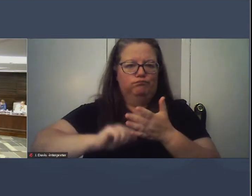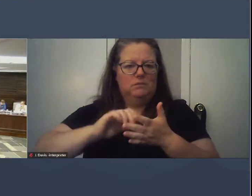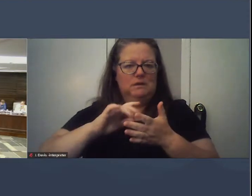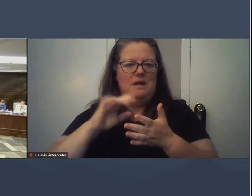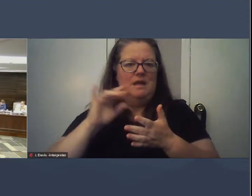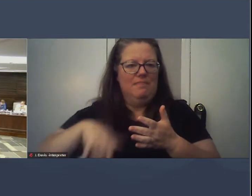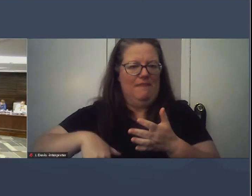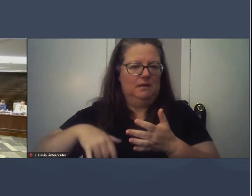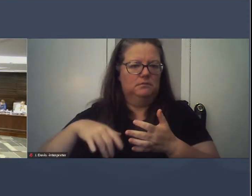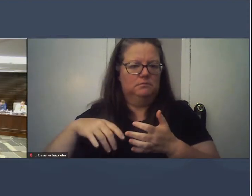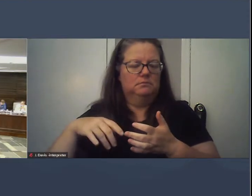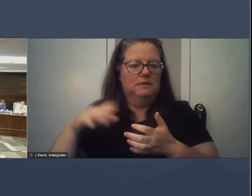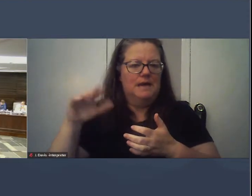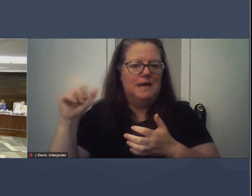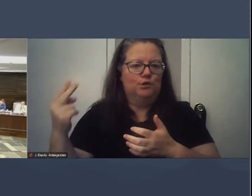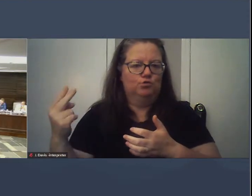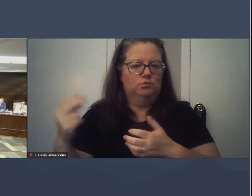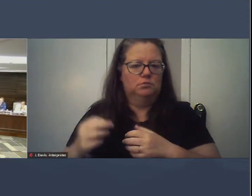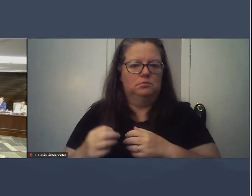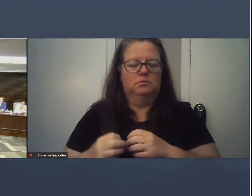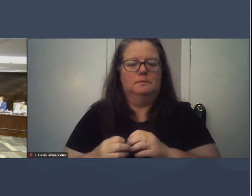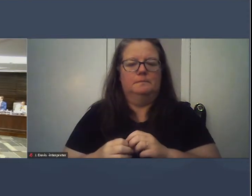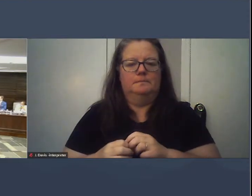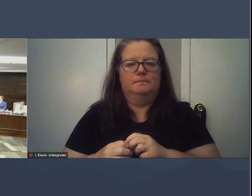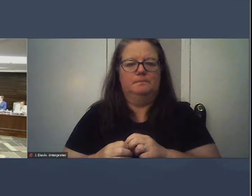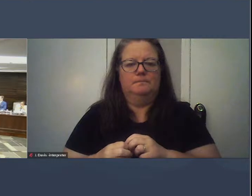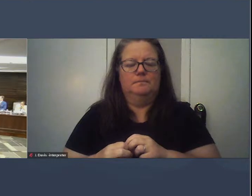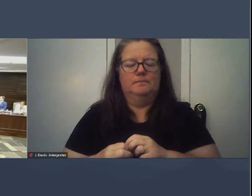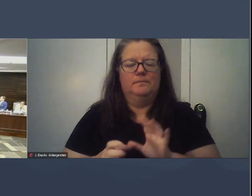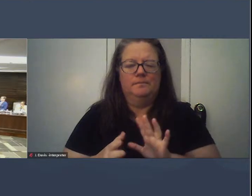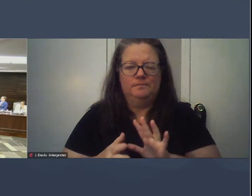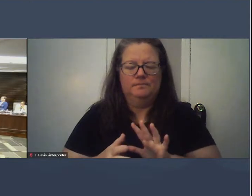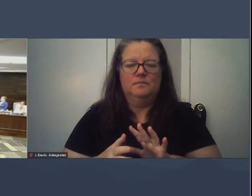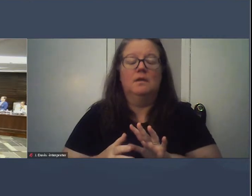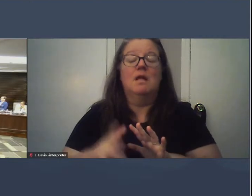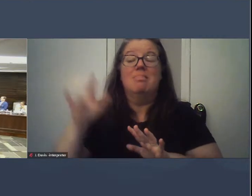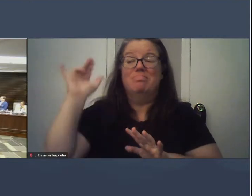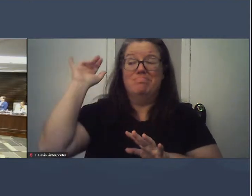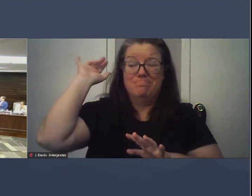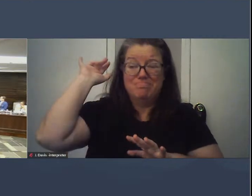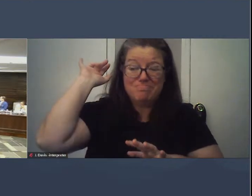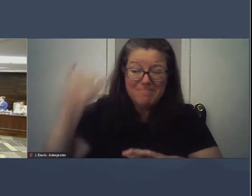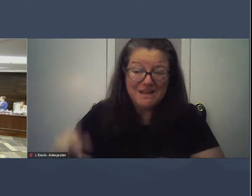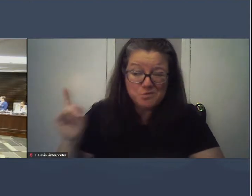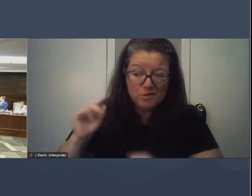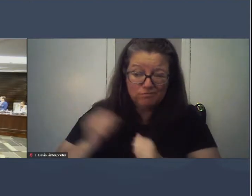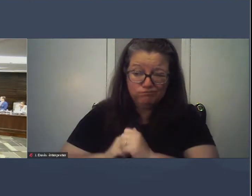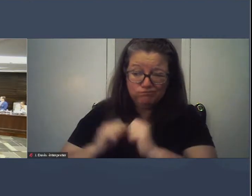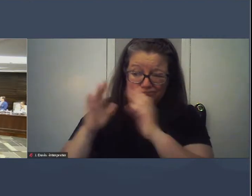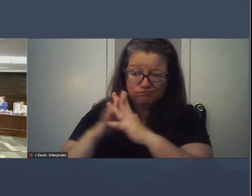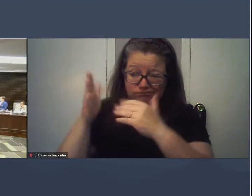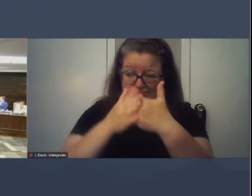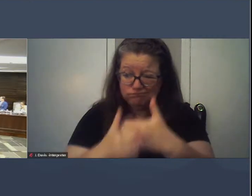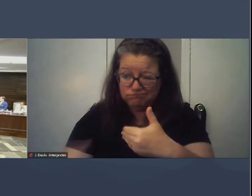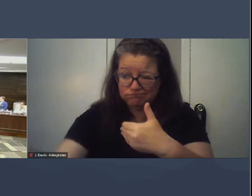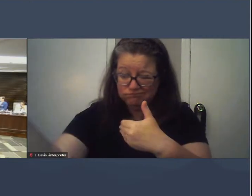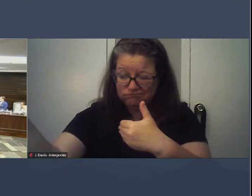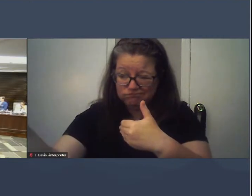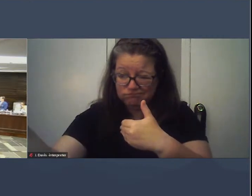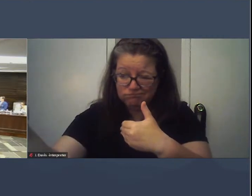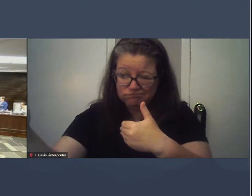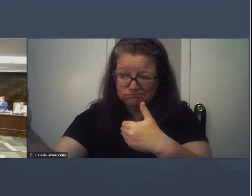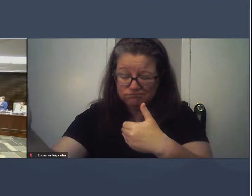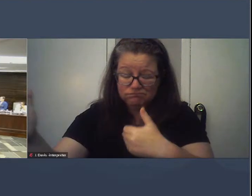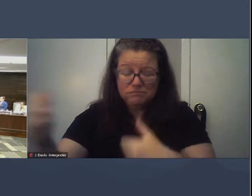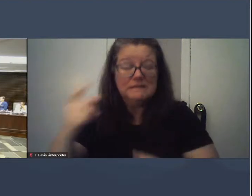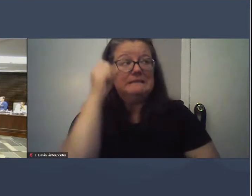You know, so that's going to be where it's going to be located for the rest of its lifetime? That is the